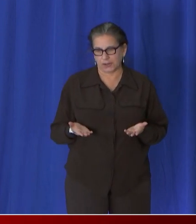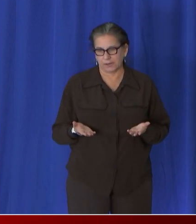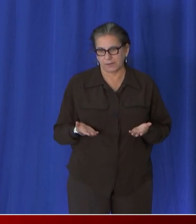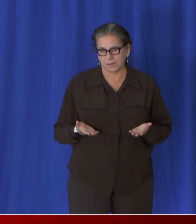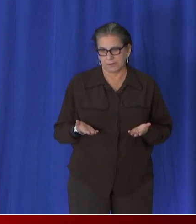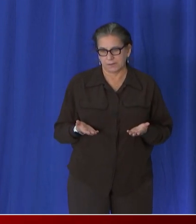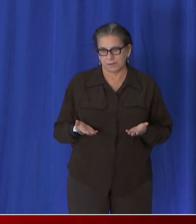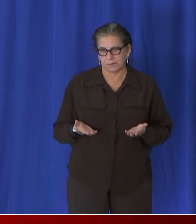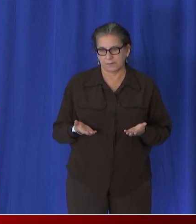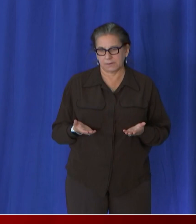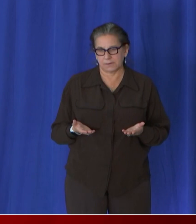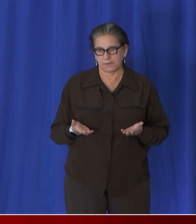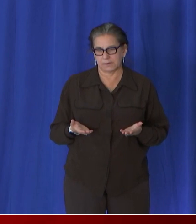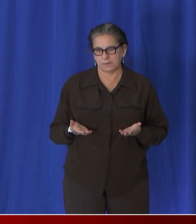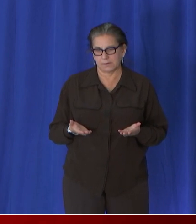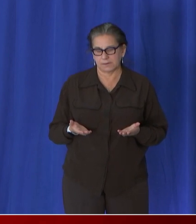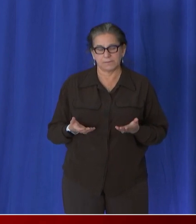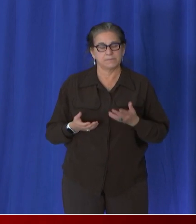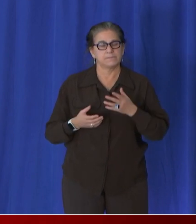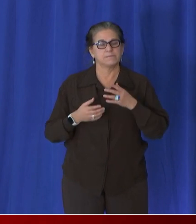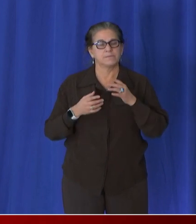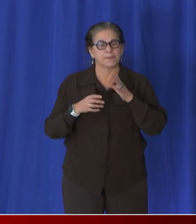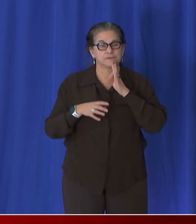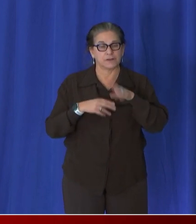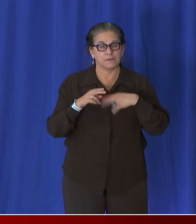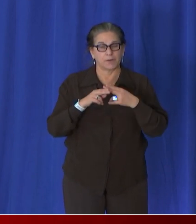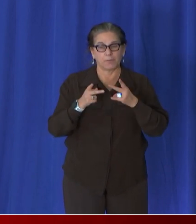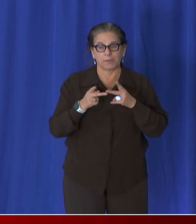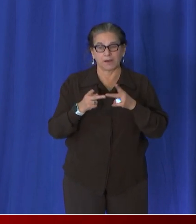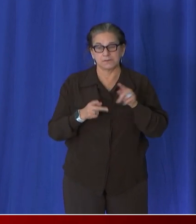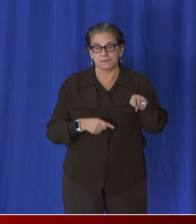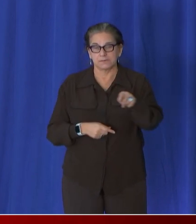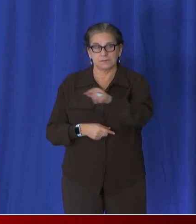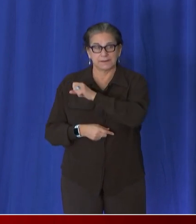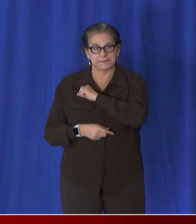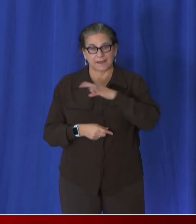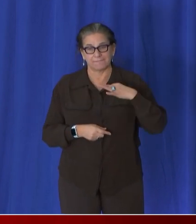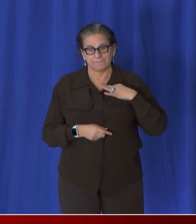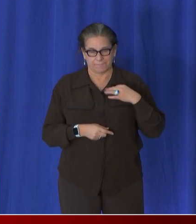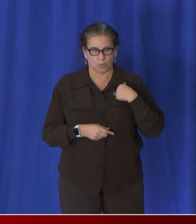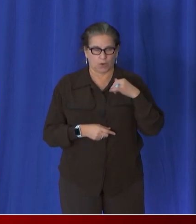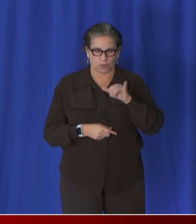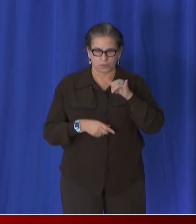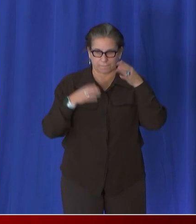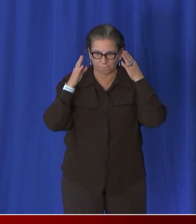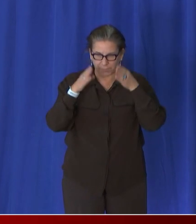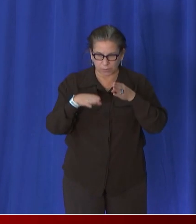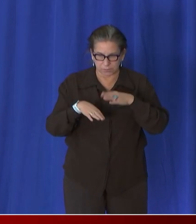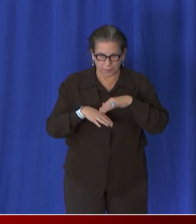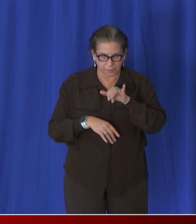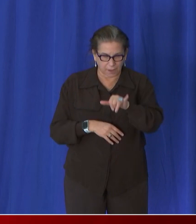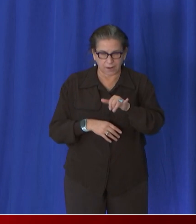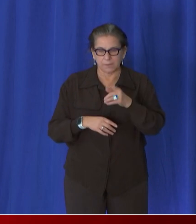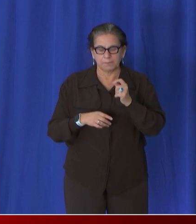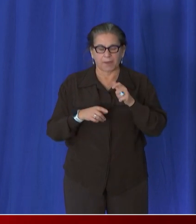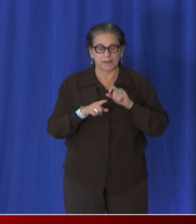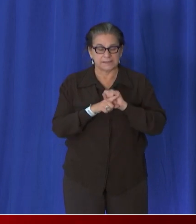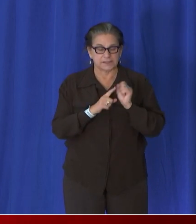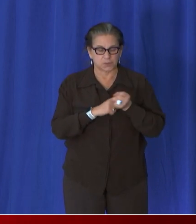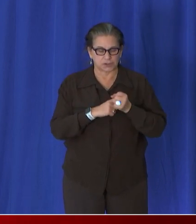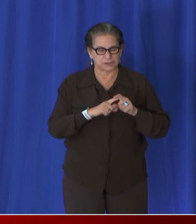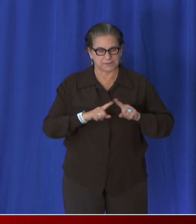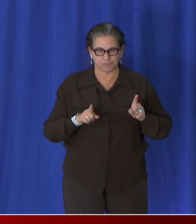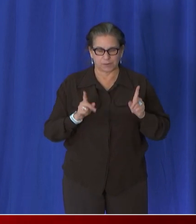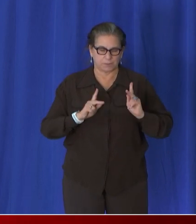employees and employees, but it's just in a different lane. So we have been very supportive of the administration's focus